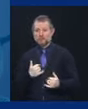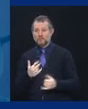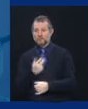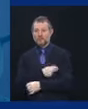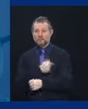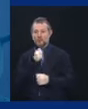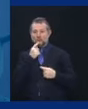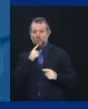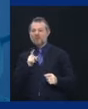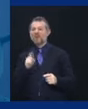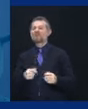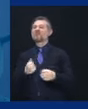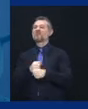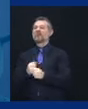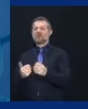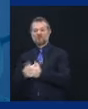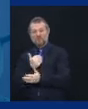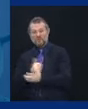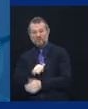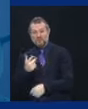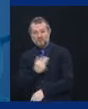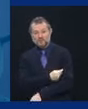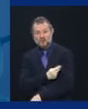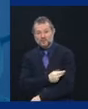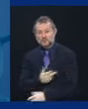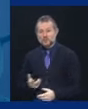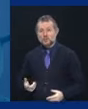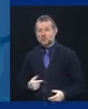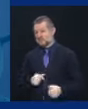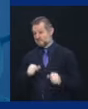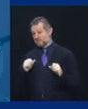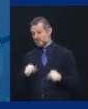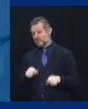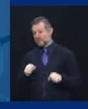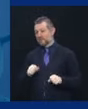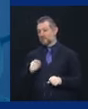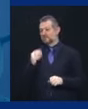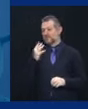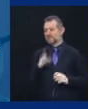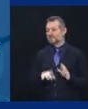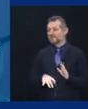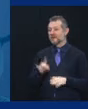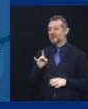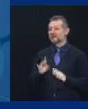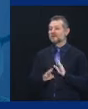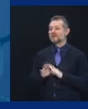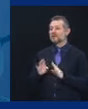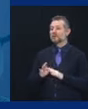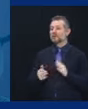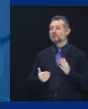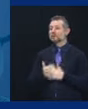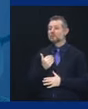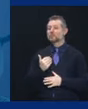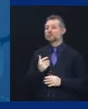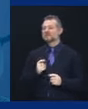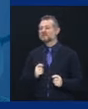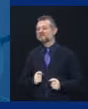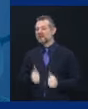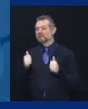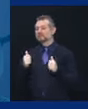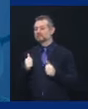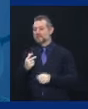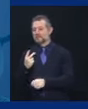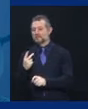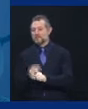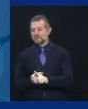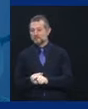work, it's also possible that we could come up with a quick new vaccine. But you'd then have to administer that vaccine all over